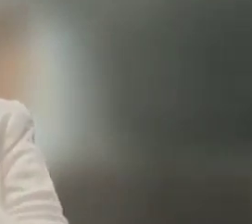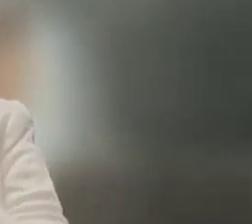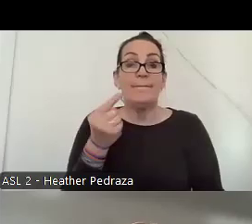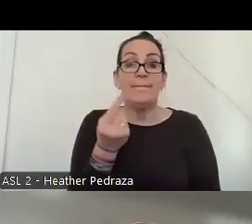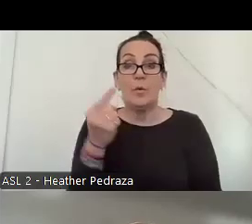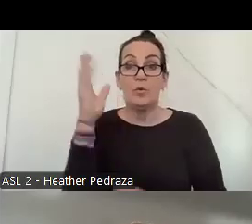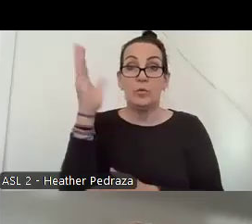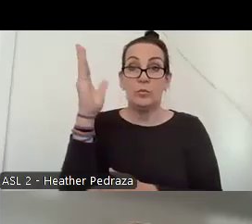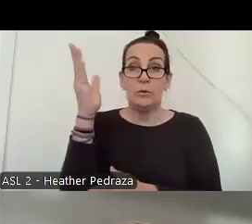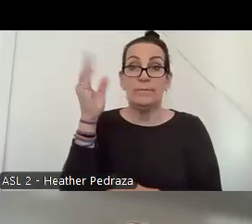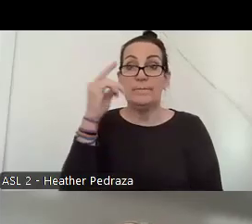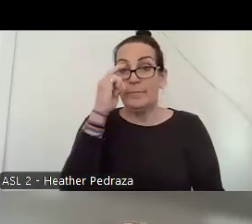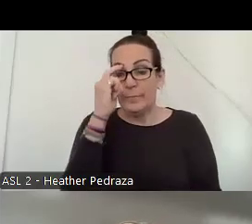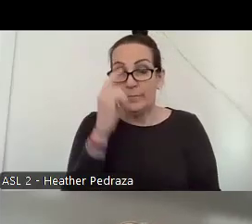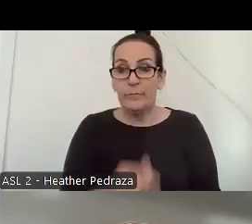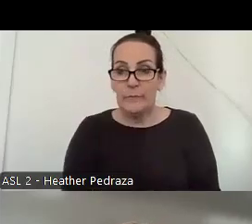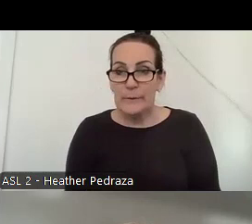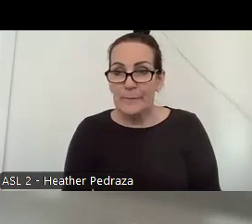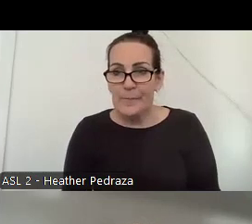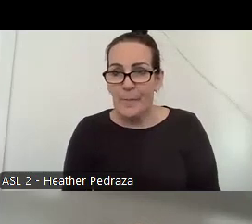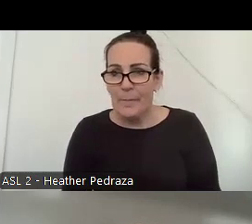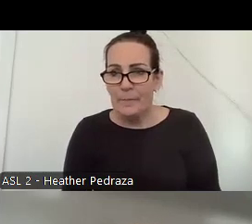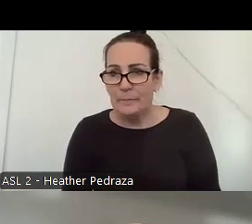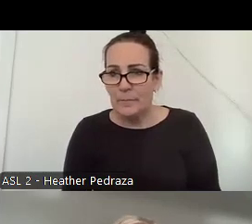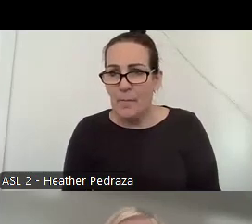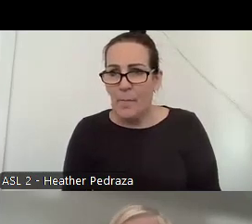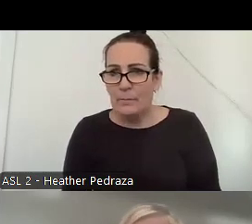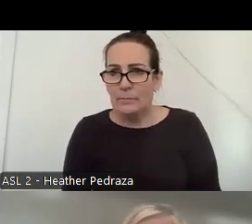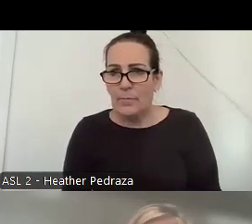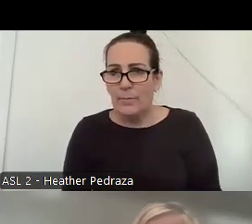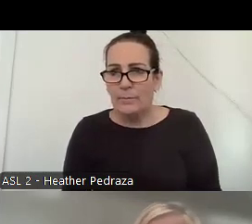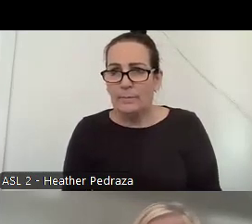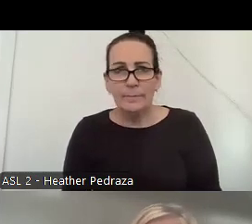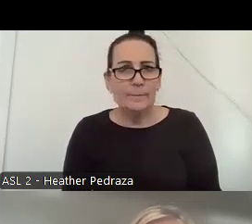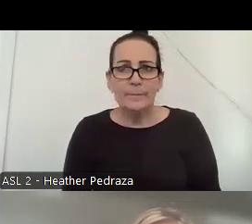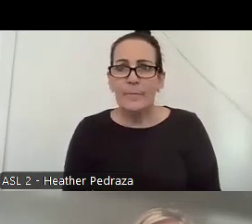presenters. We have the screen.